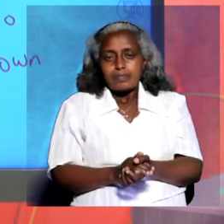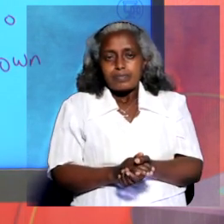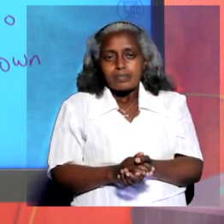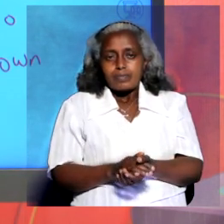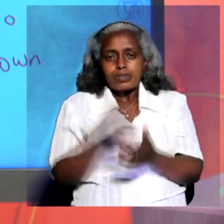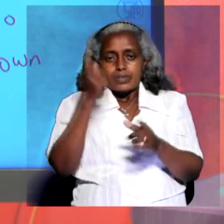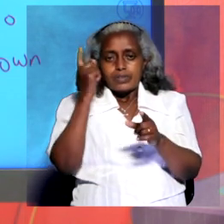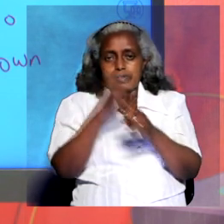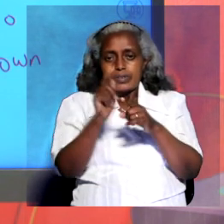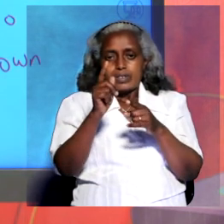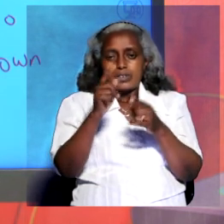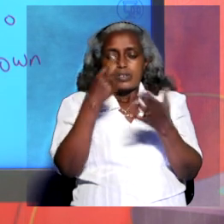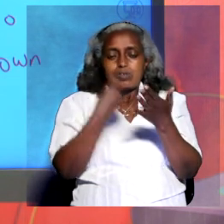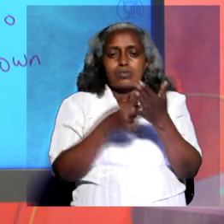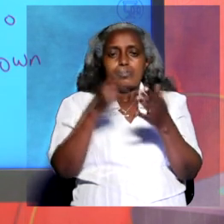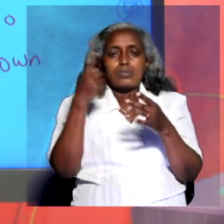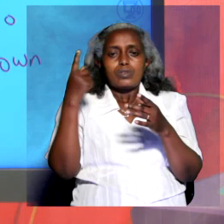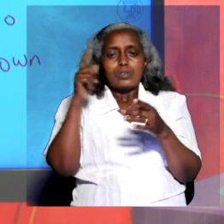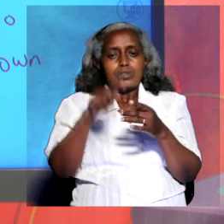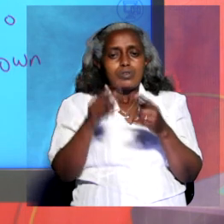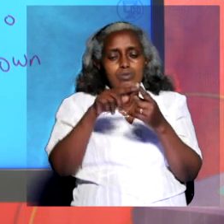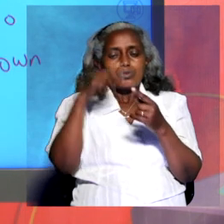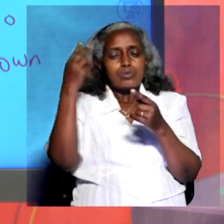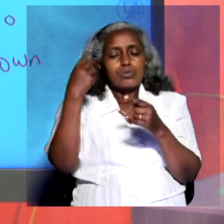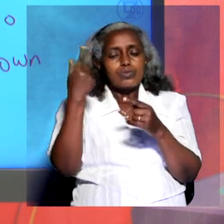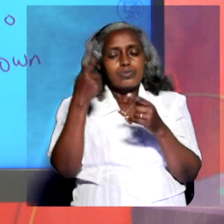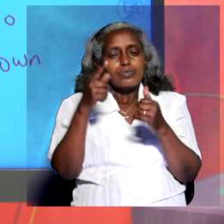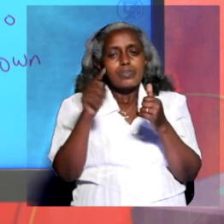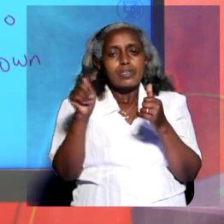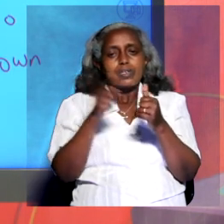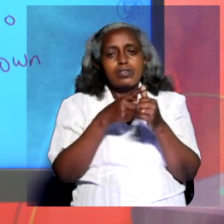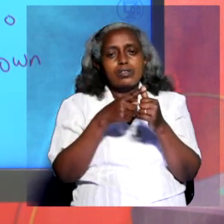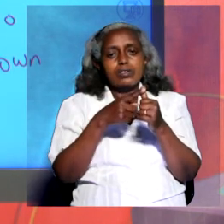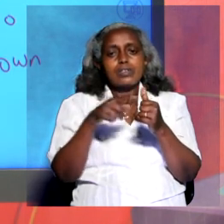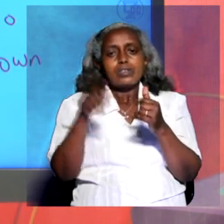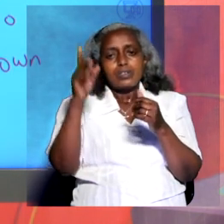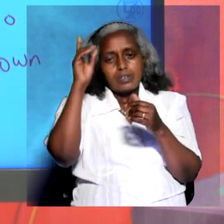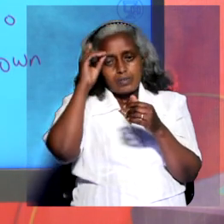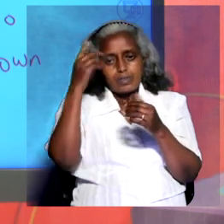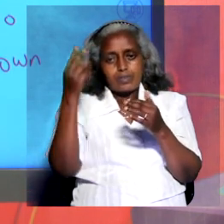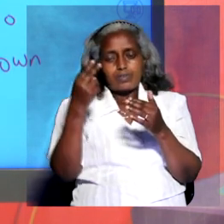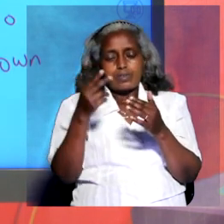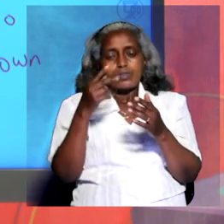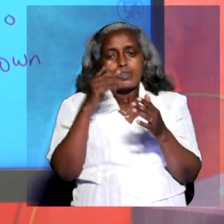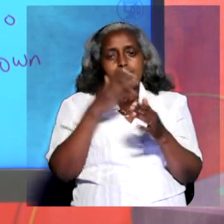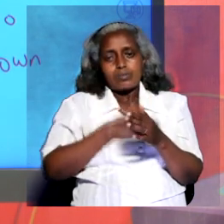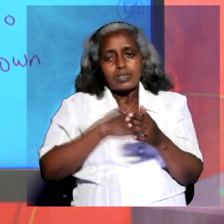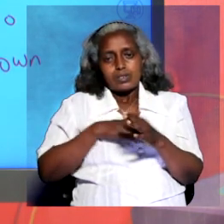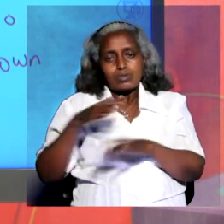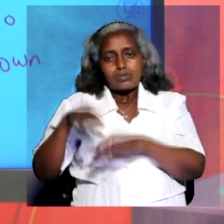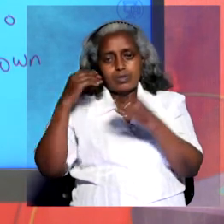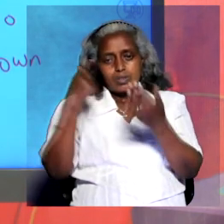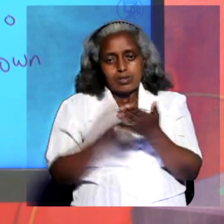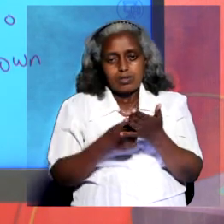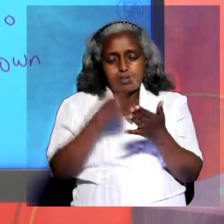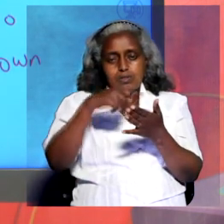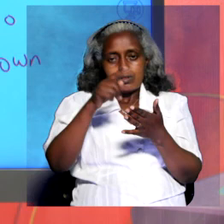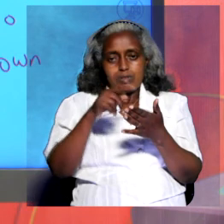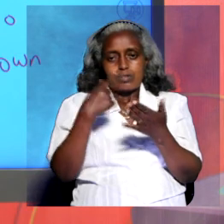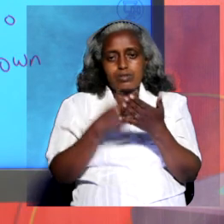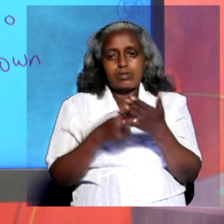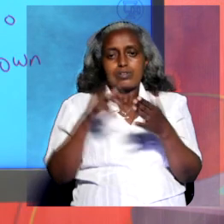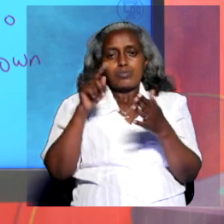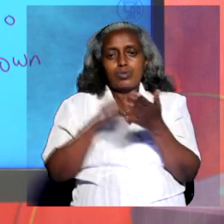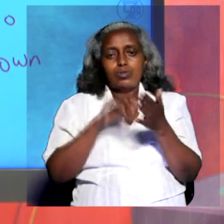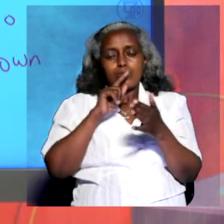need to use first derivative test. Please, students, check whether this point is a